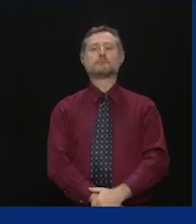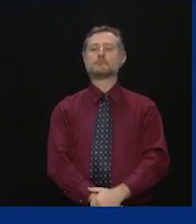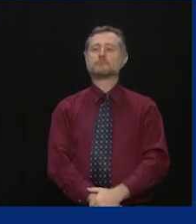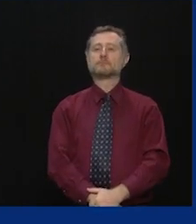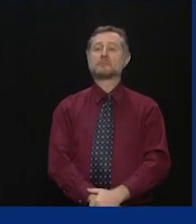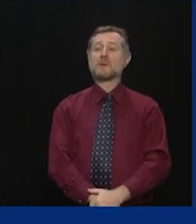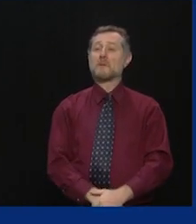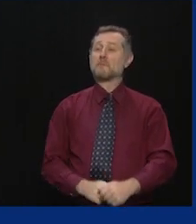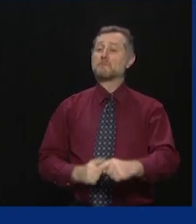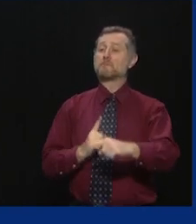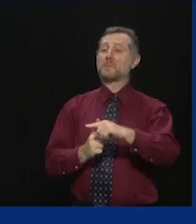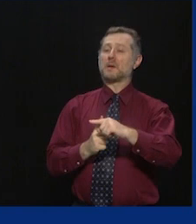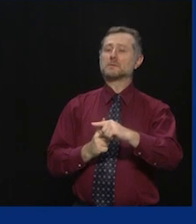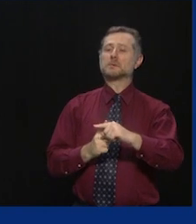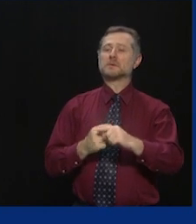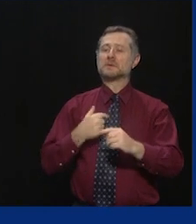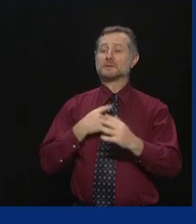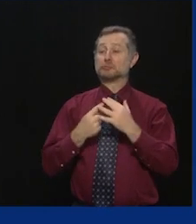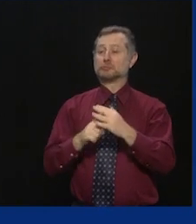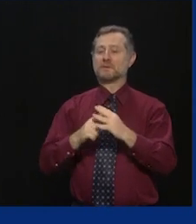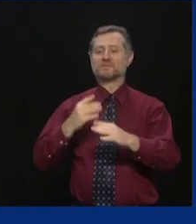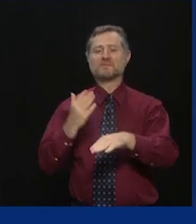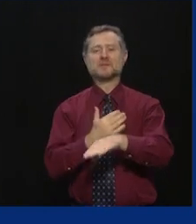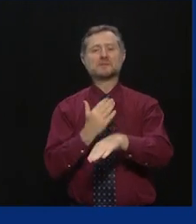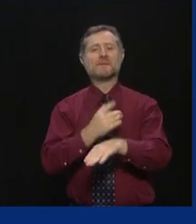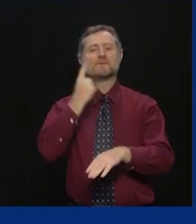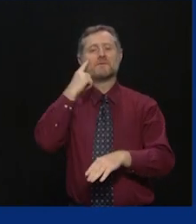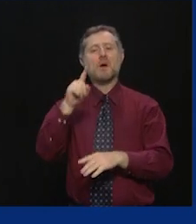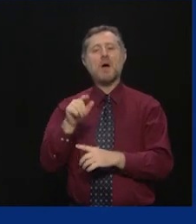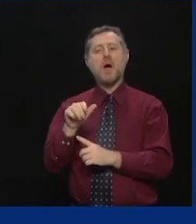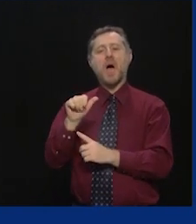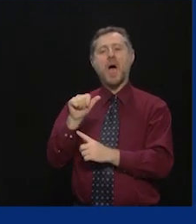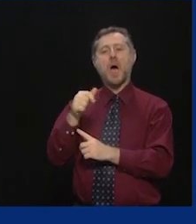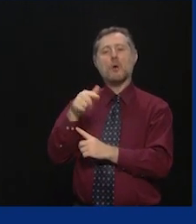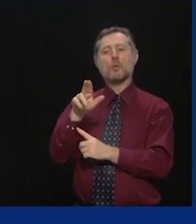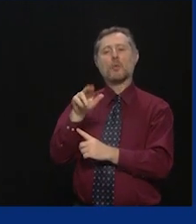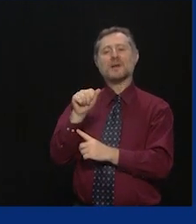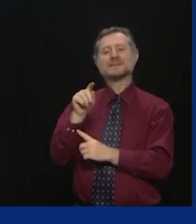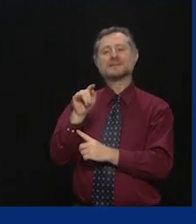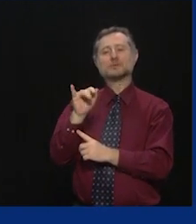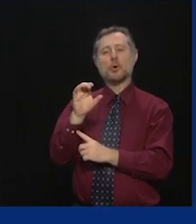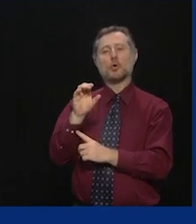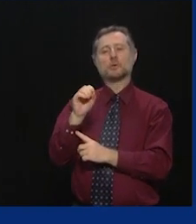of the Aqueduct Reimagined project. And what we're doing is creating a down.